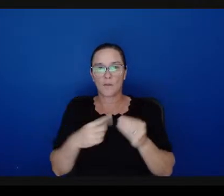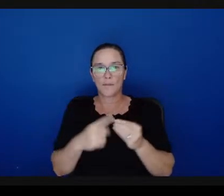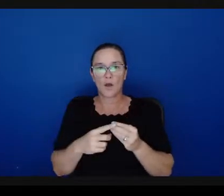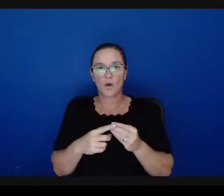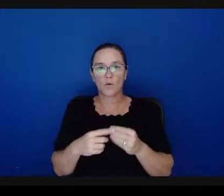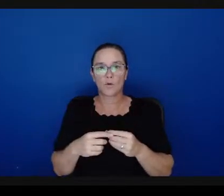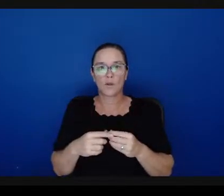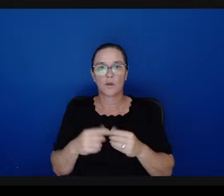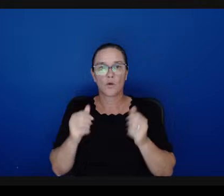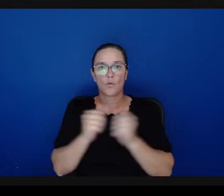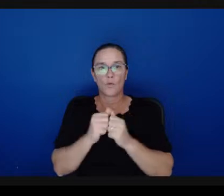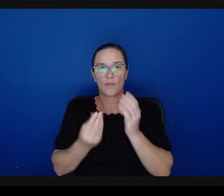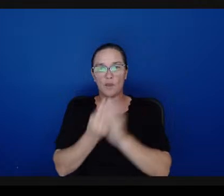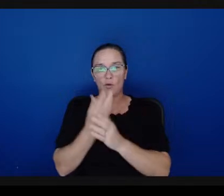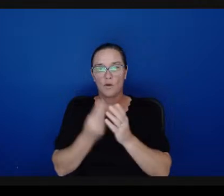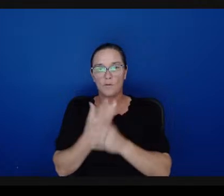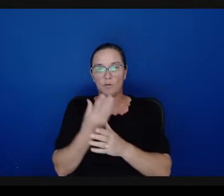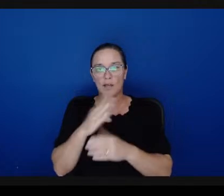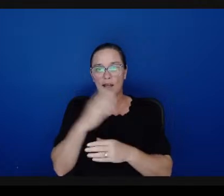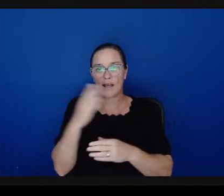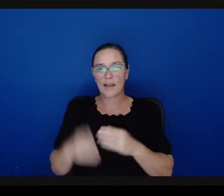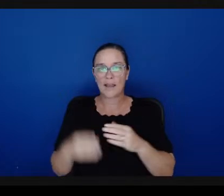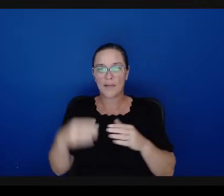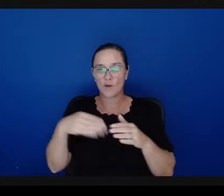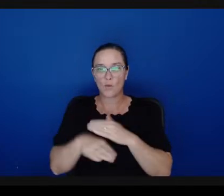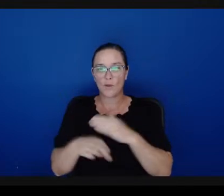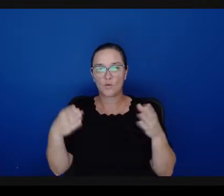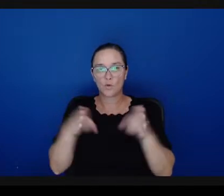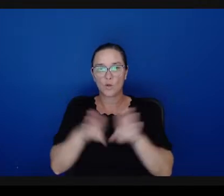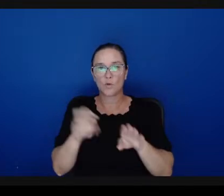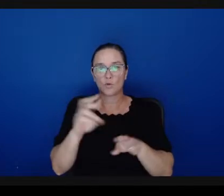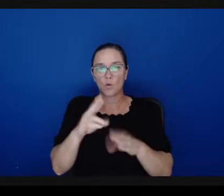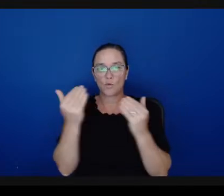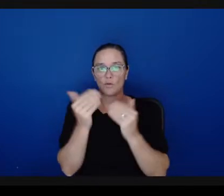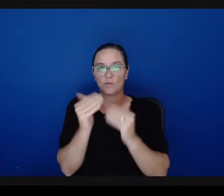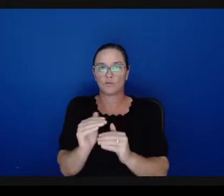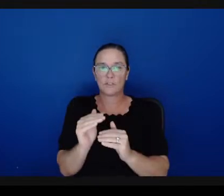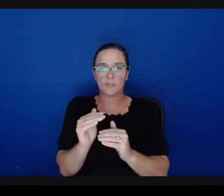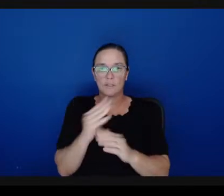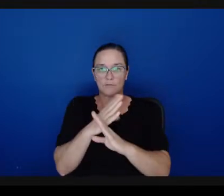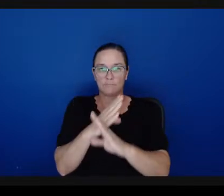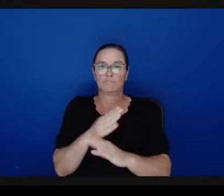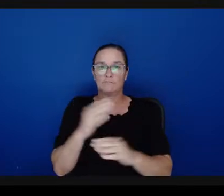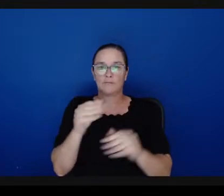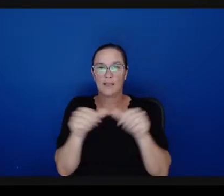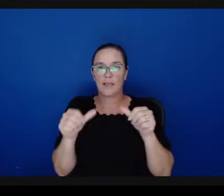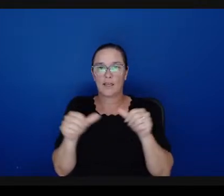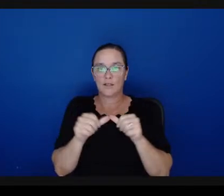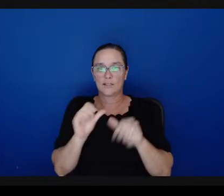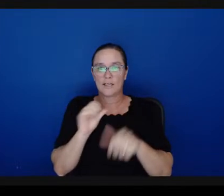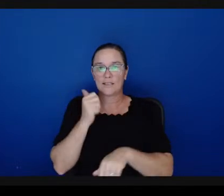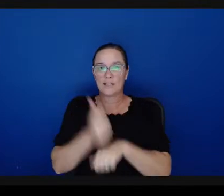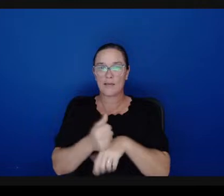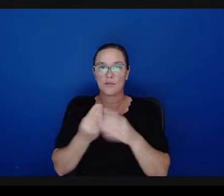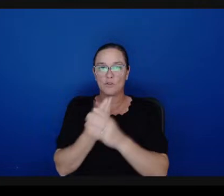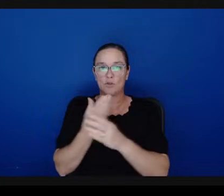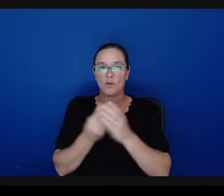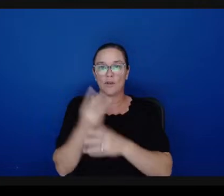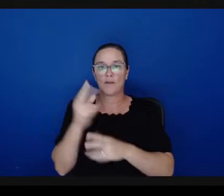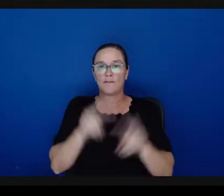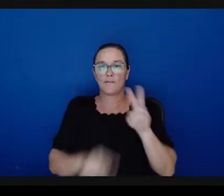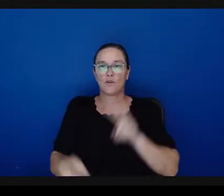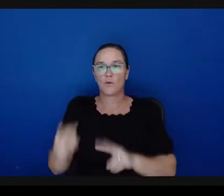the eruption, never enter closed or restricted areas. Established eruption viewing overlooks are in place for your